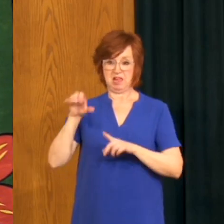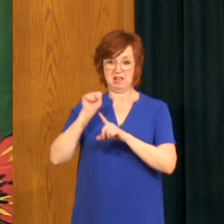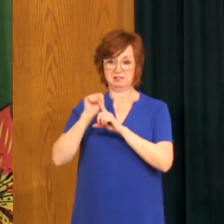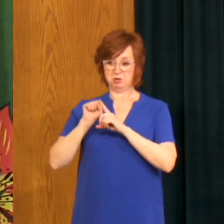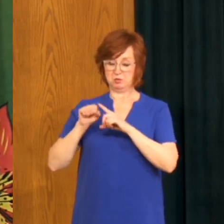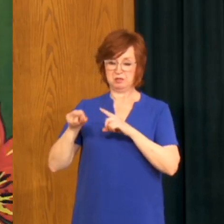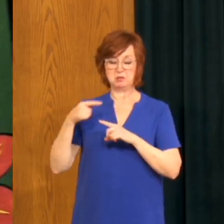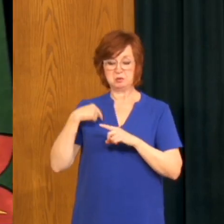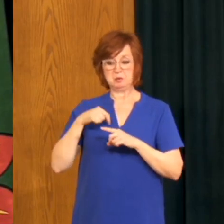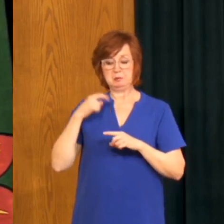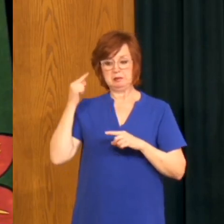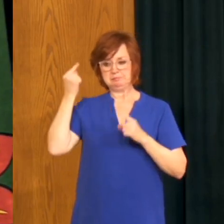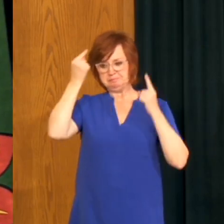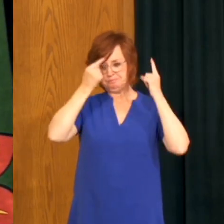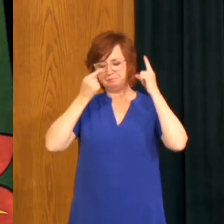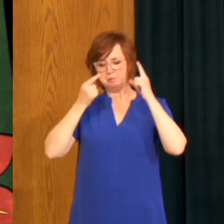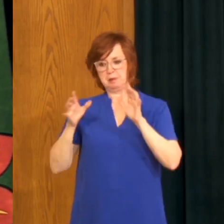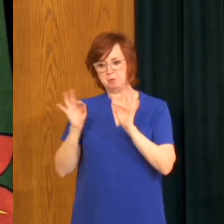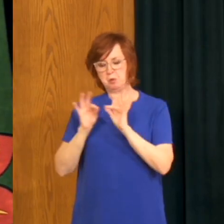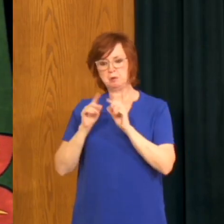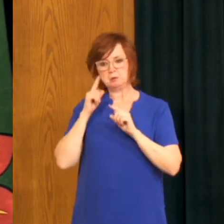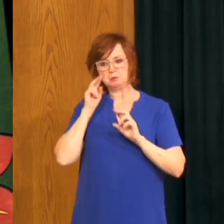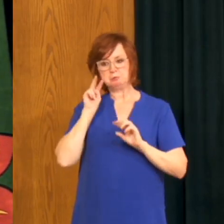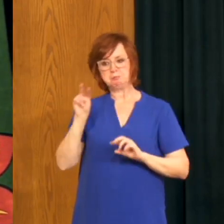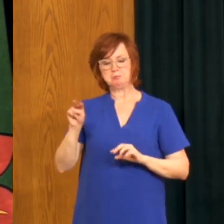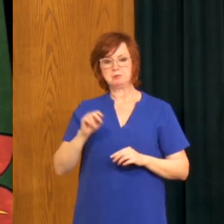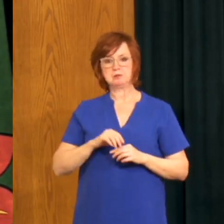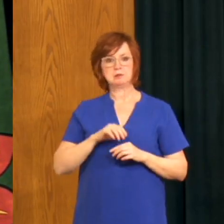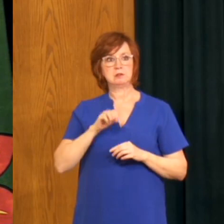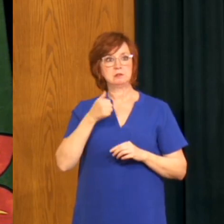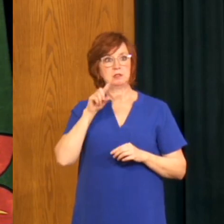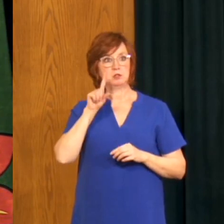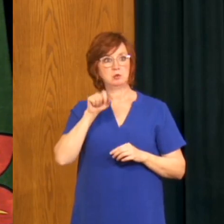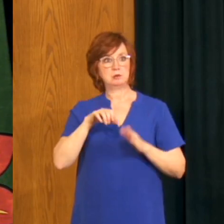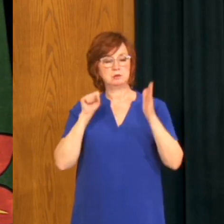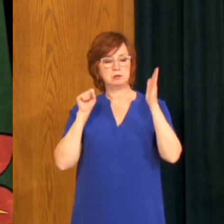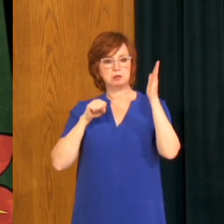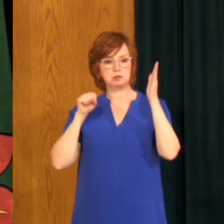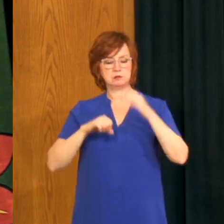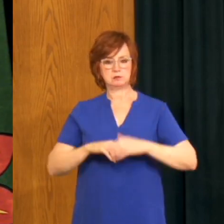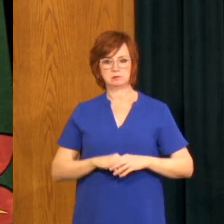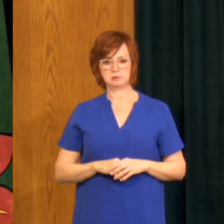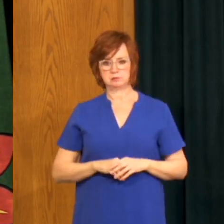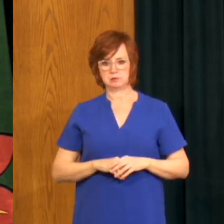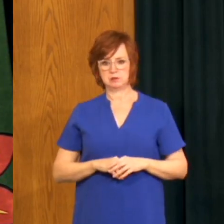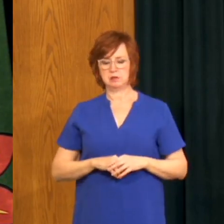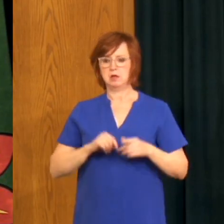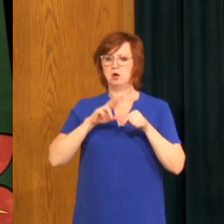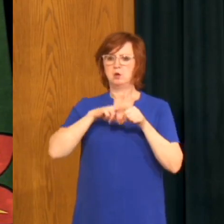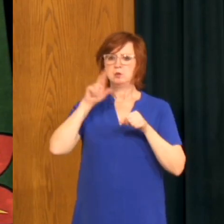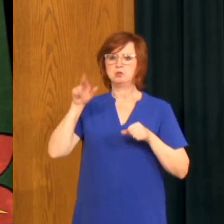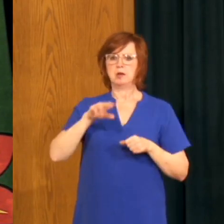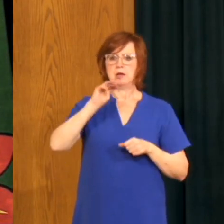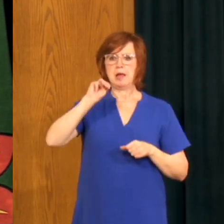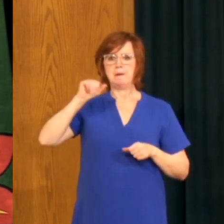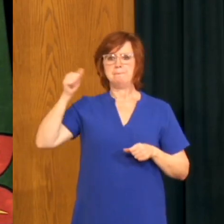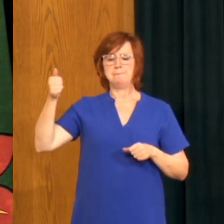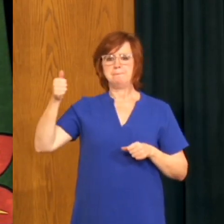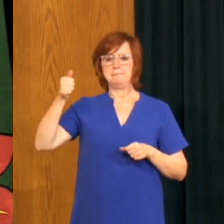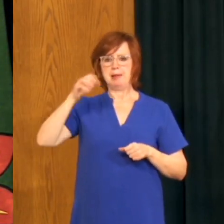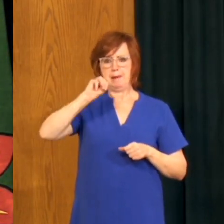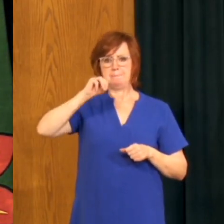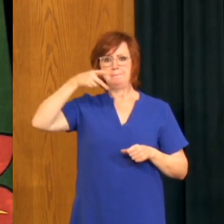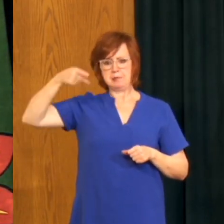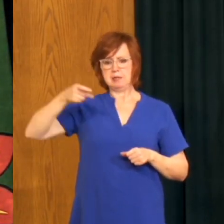the economy here in Saskatchewan. Follow up, Mark? Yes. Regina MP Warren Stanley has proposed a